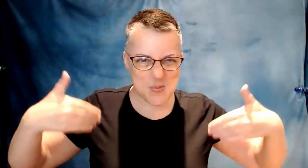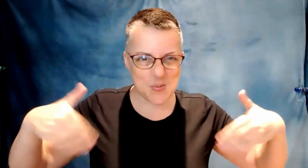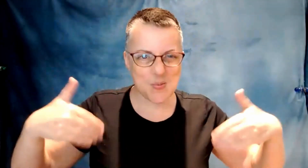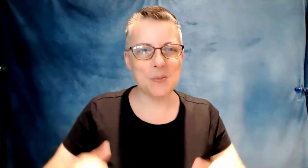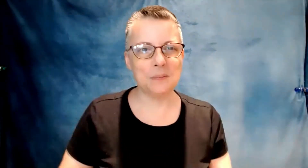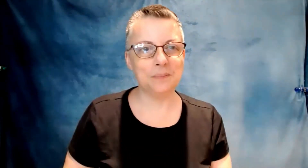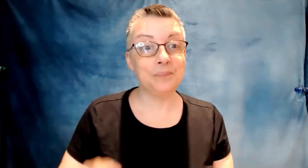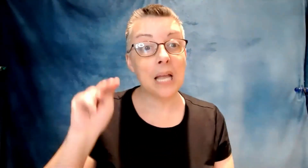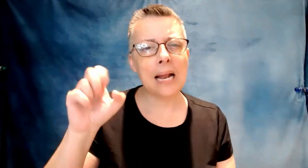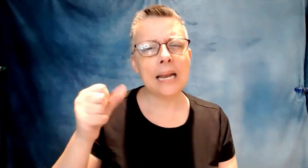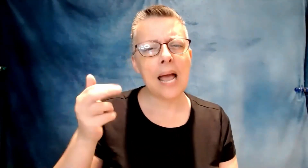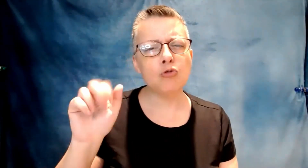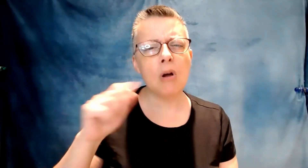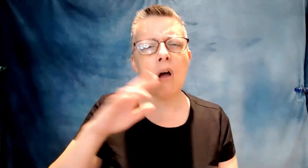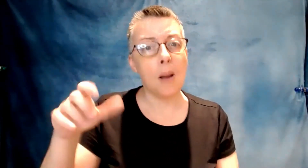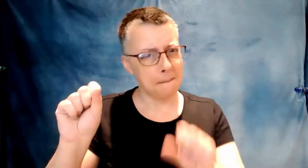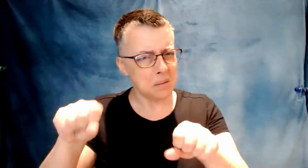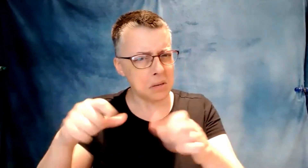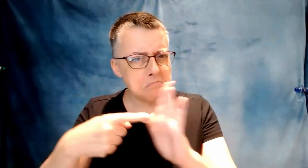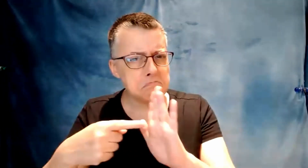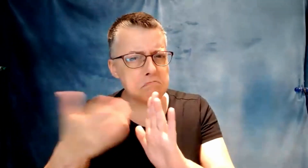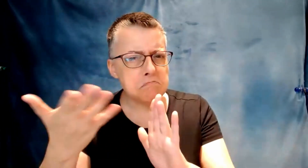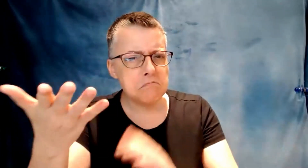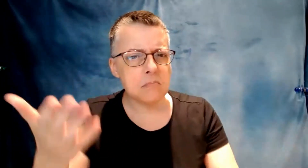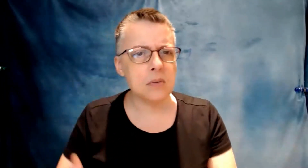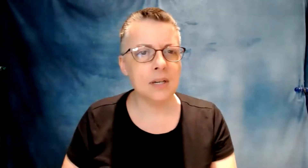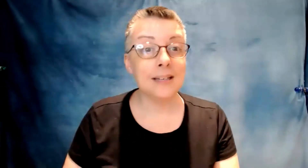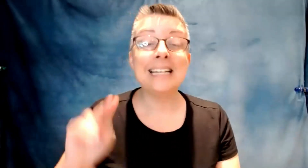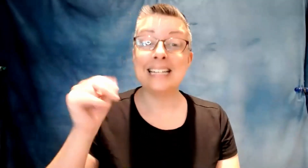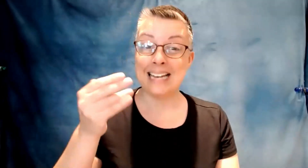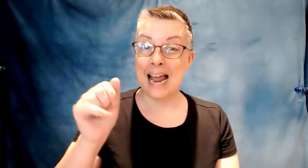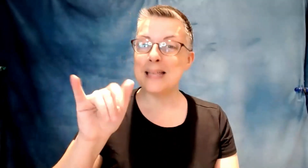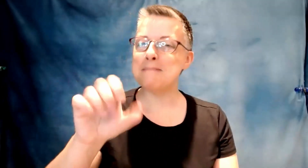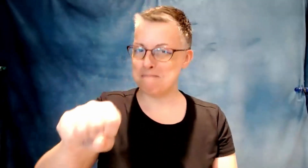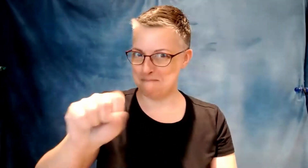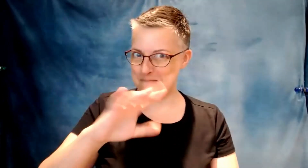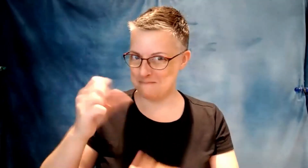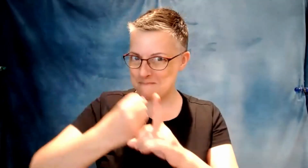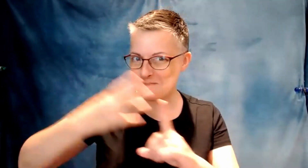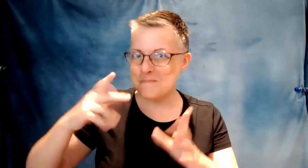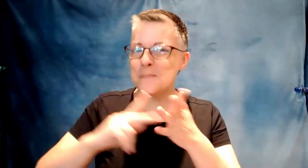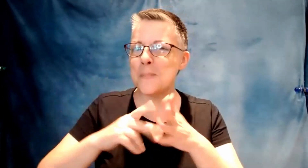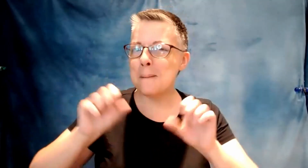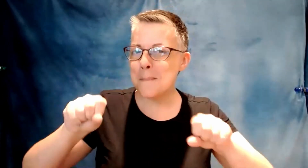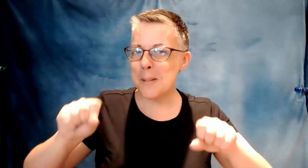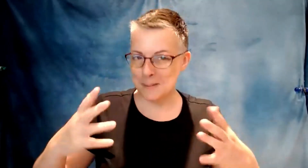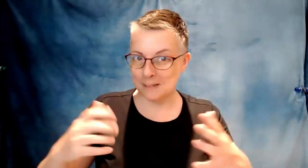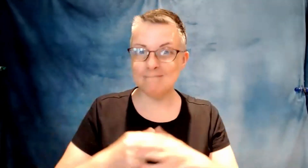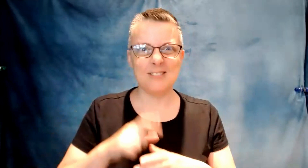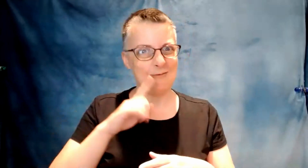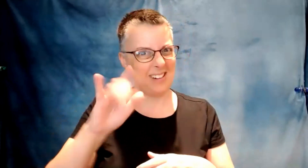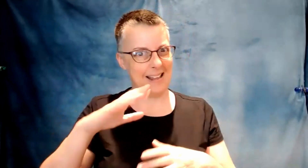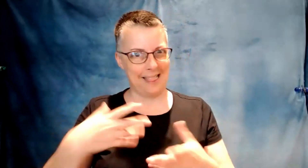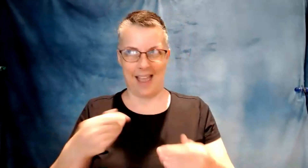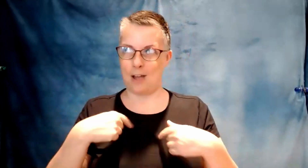Could you just elaborate on what those possibilities are? For sure. I think it really prepares you for what